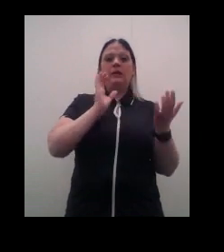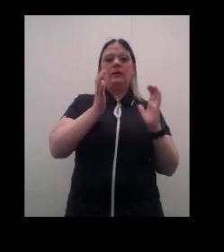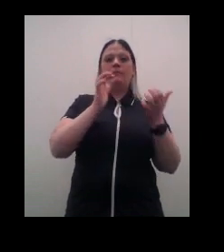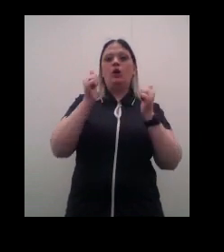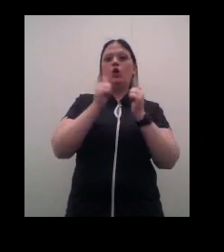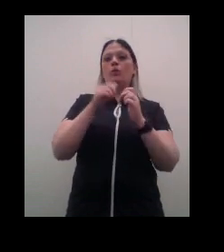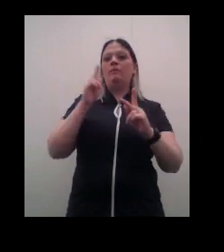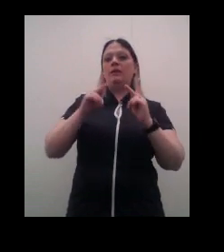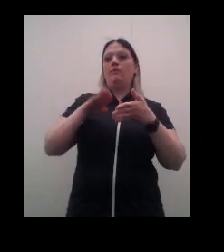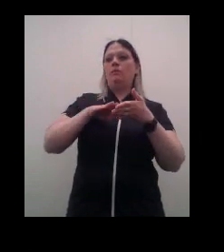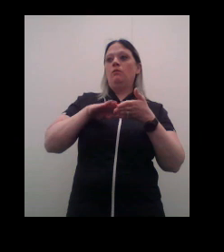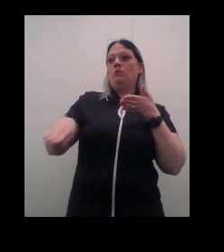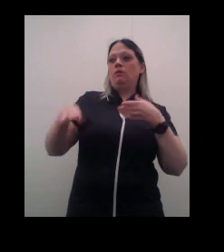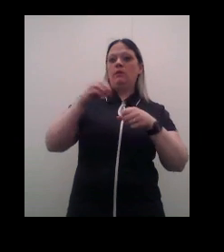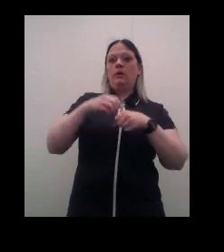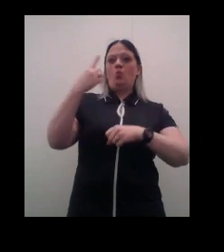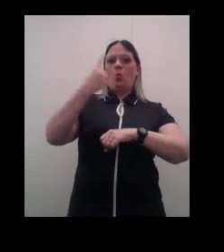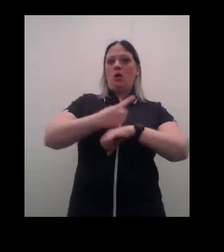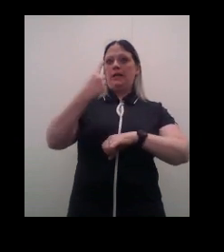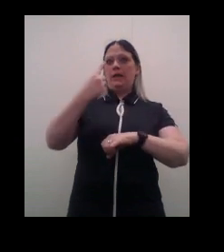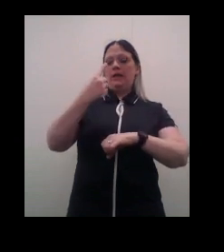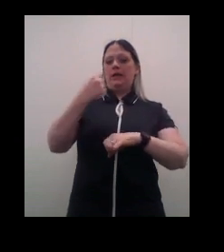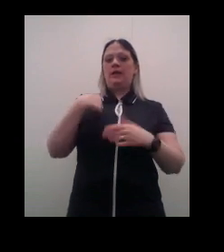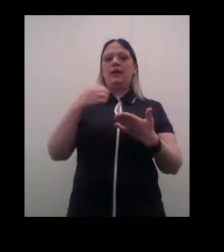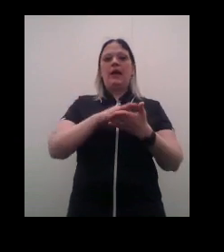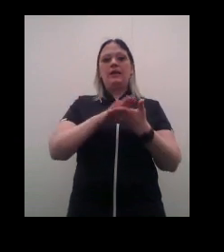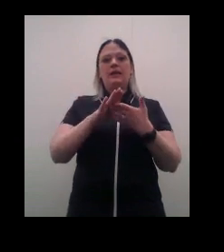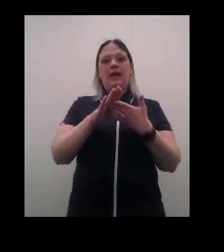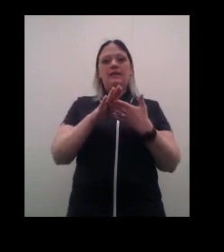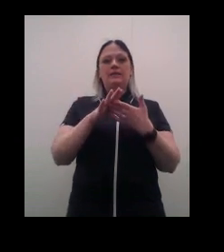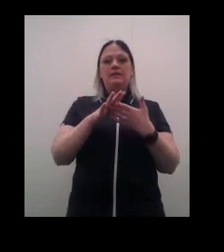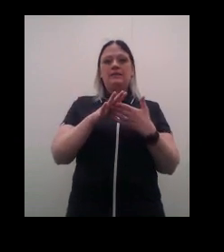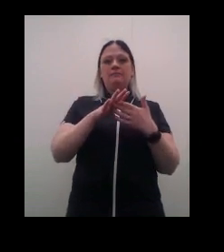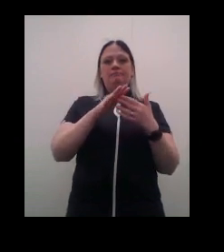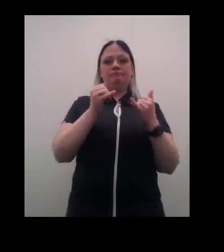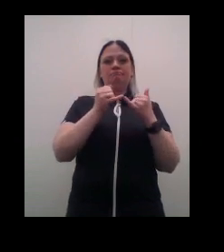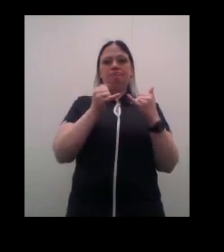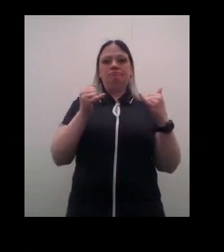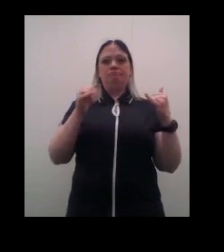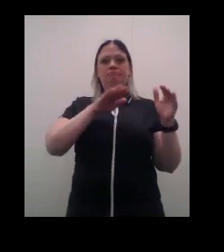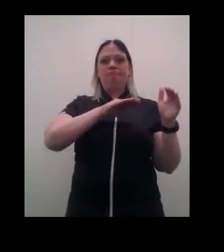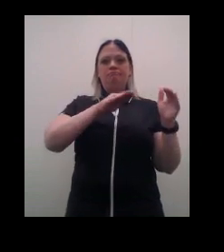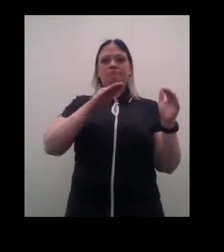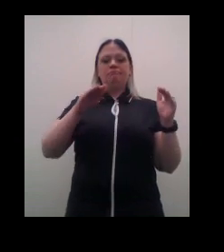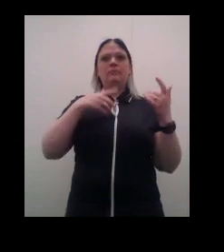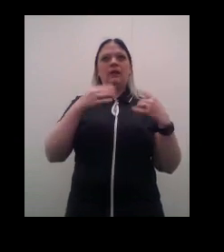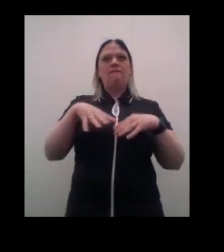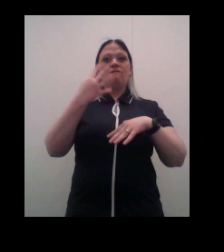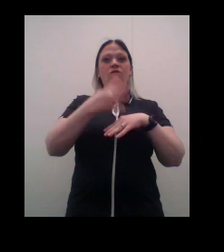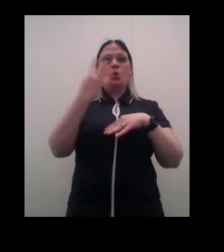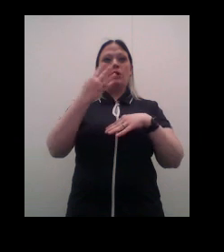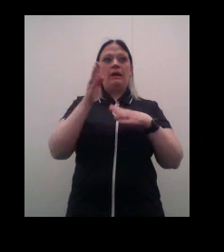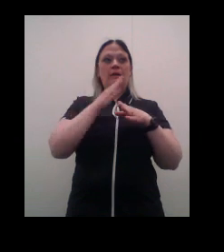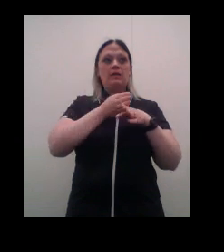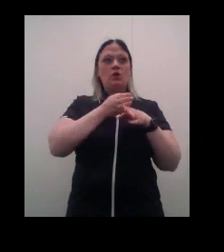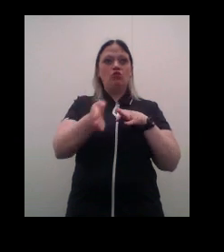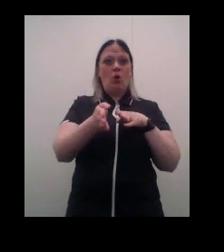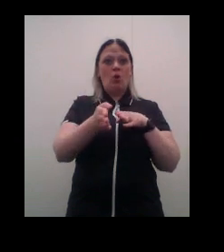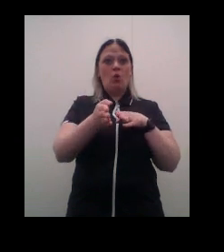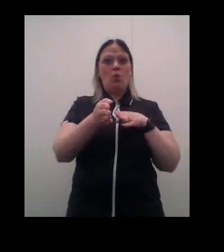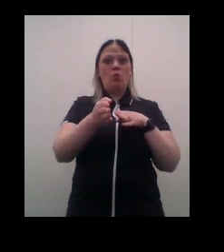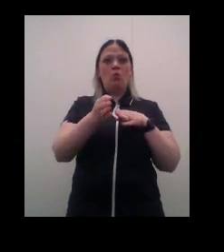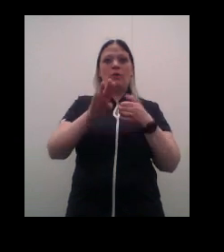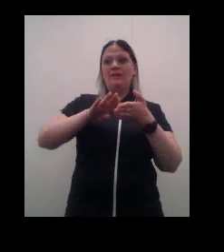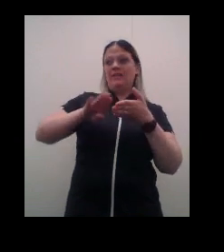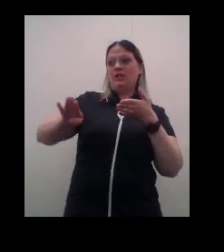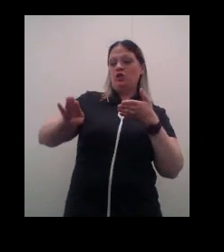that were discharged at any one day. We had a nice little trend line there of 4 days in a row in which discharges exceeded